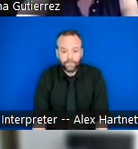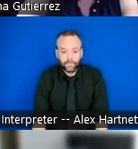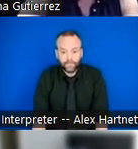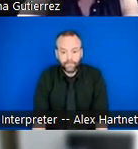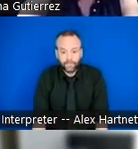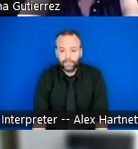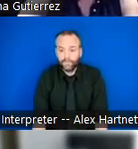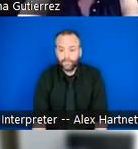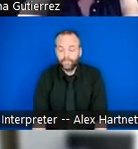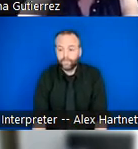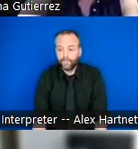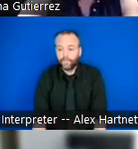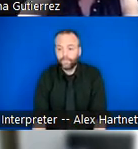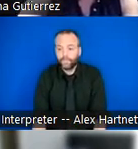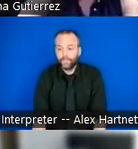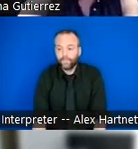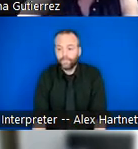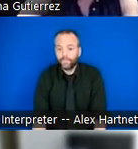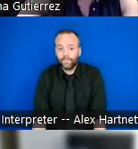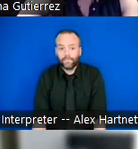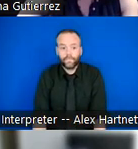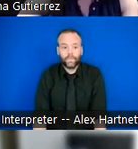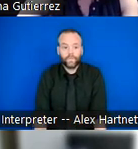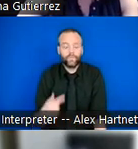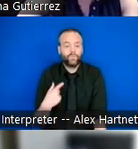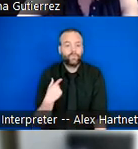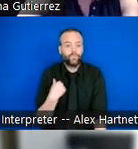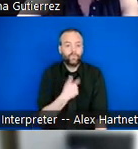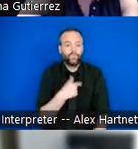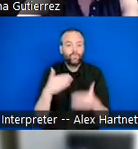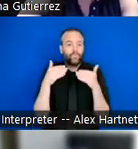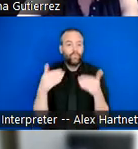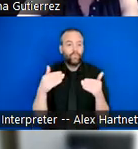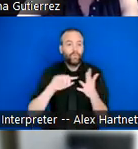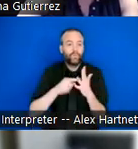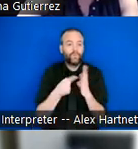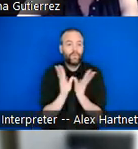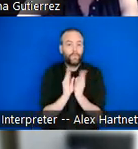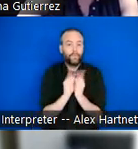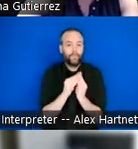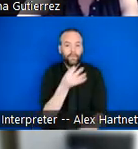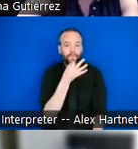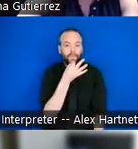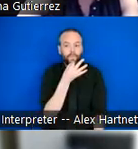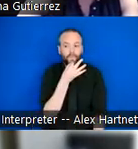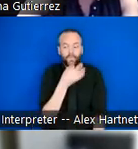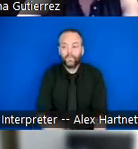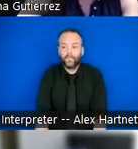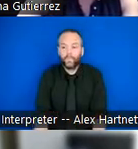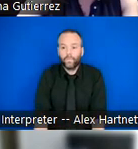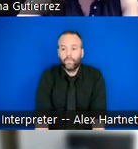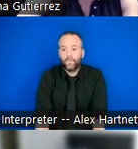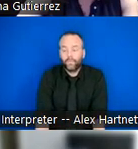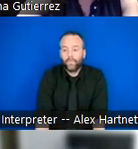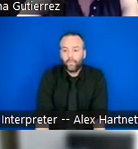We will be starting the meeting in just a moment, letting everyone get